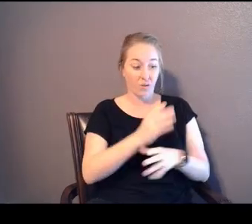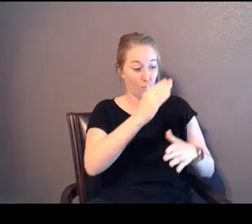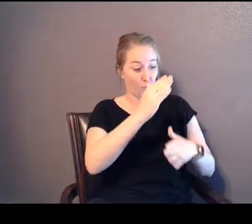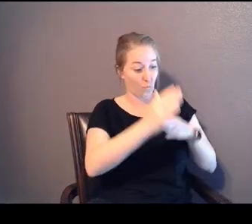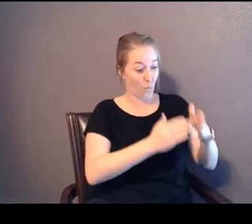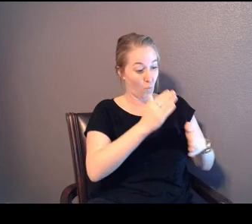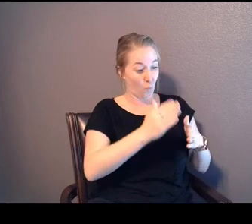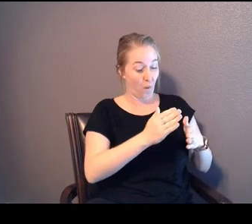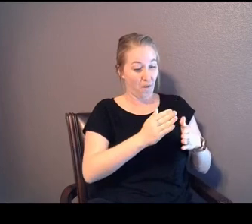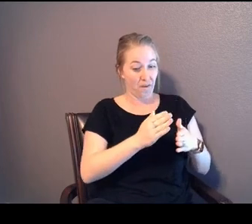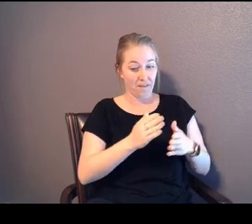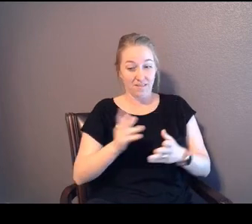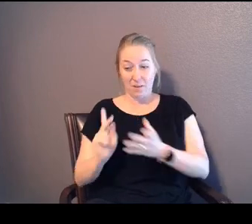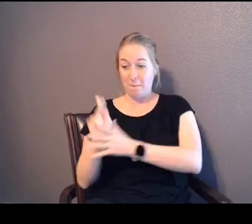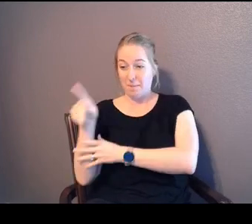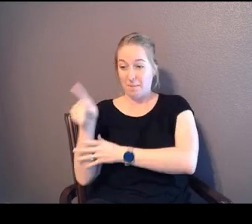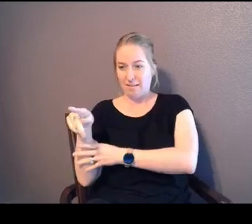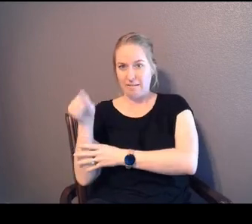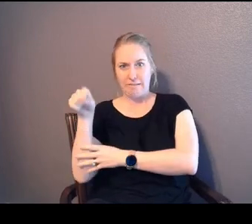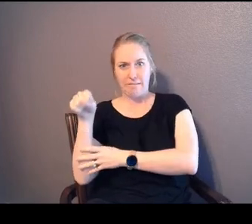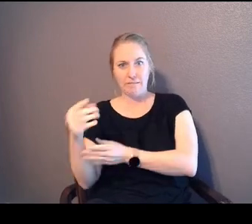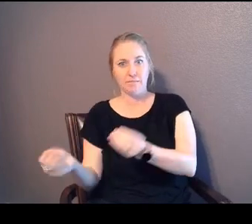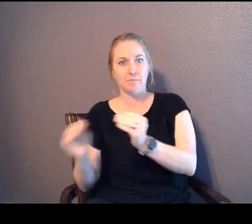Each shape is its own